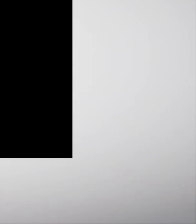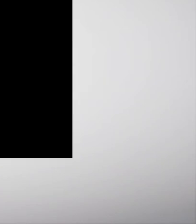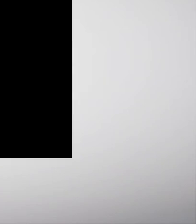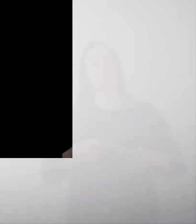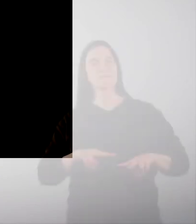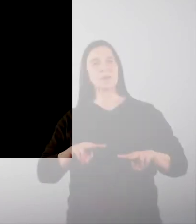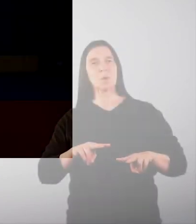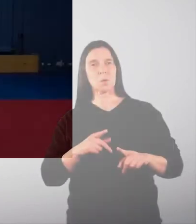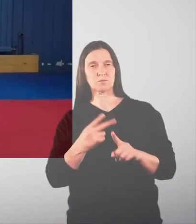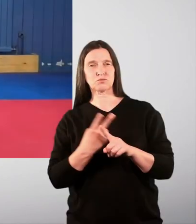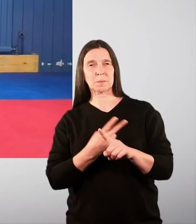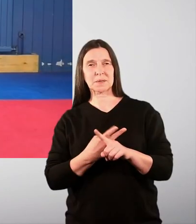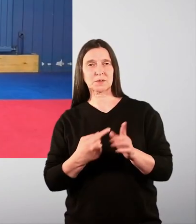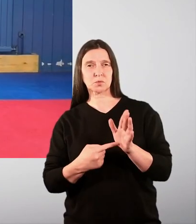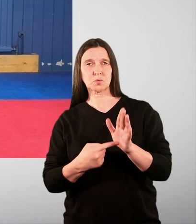again.